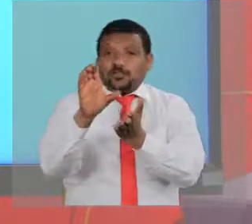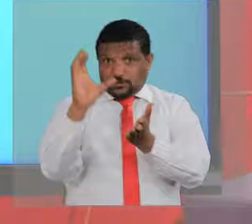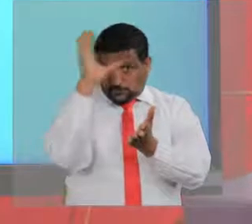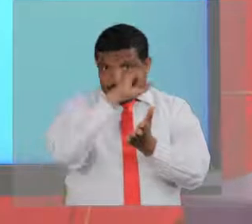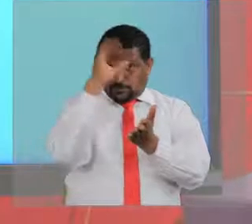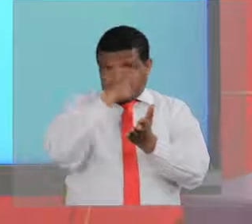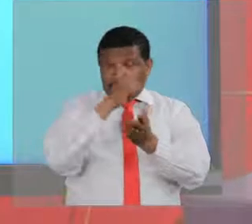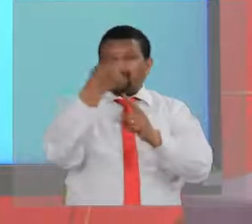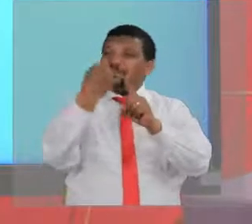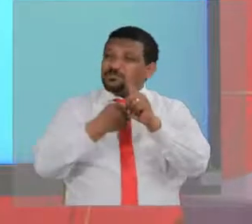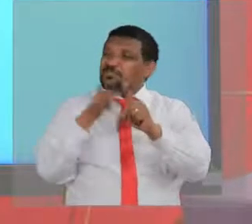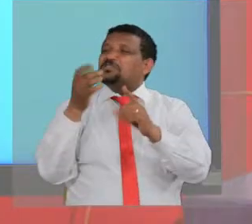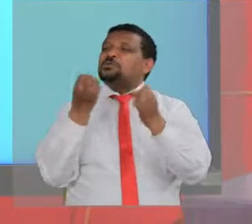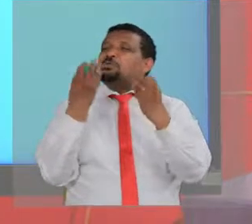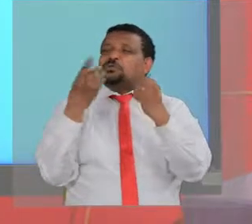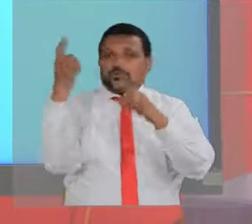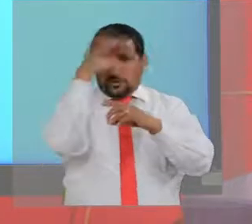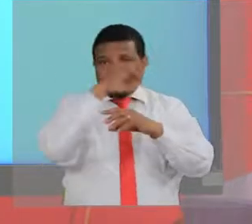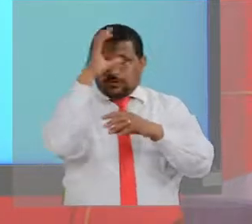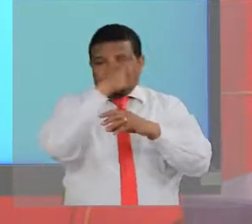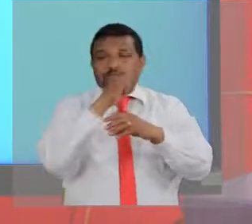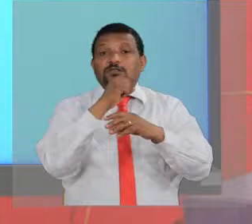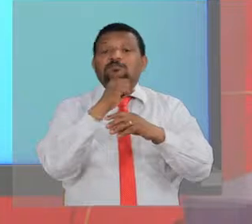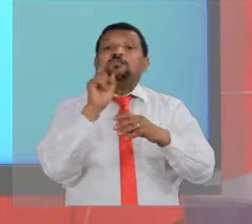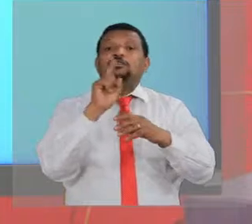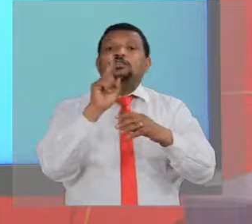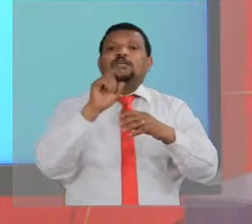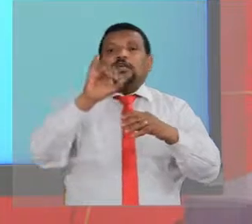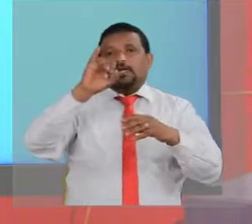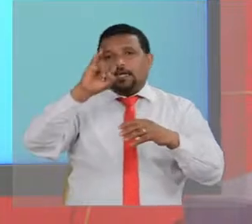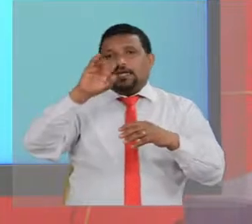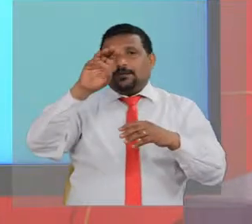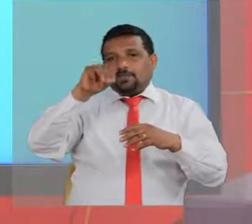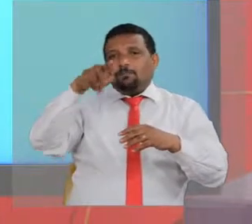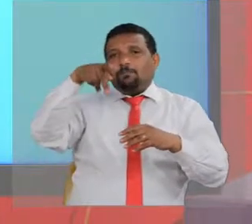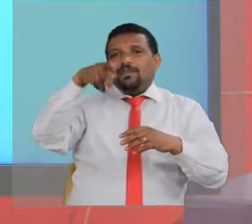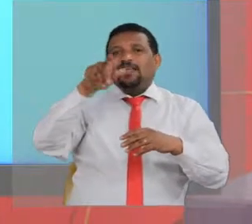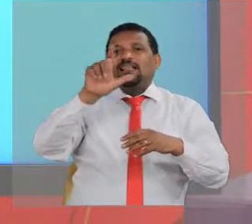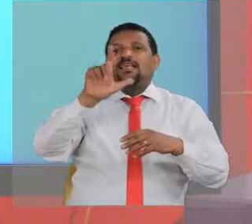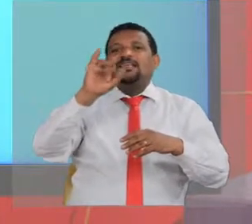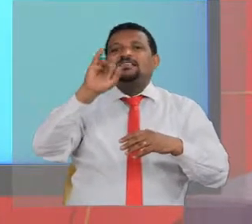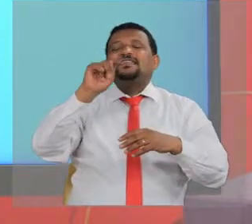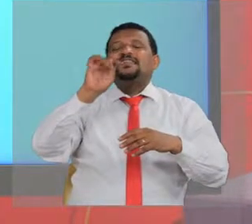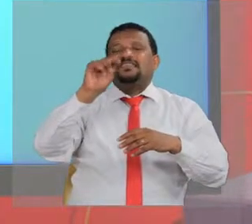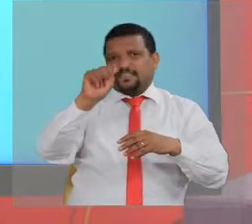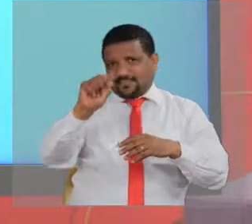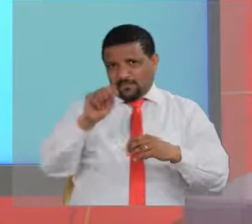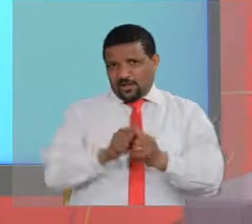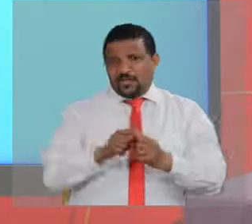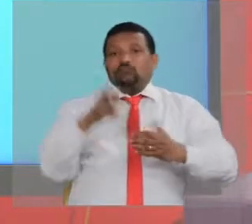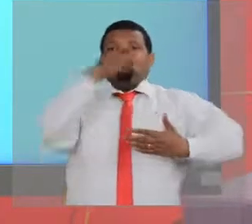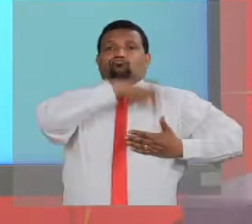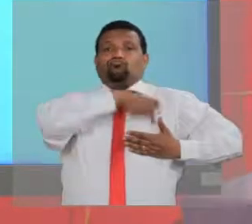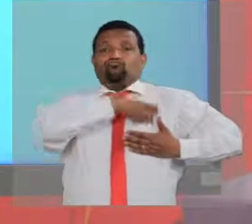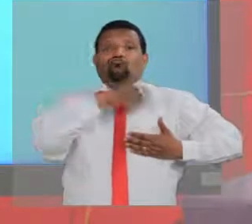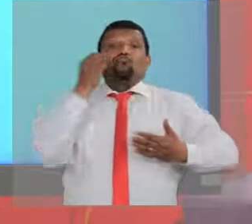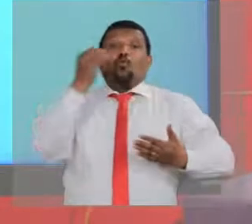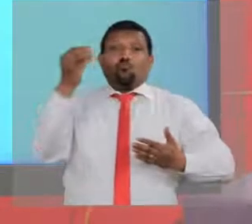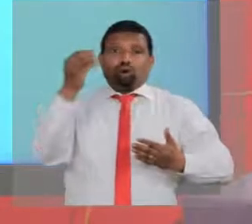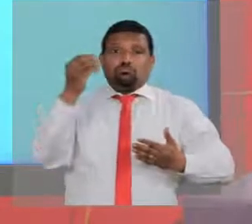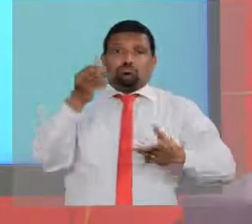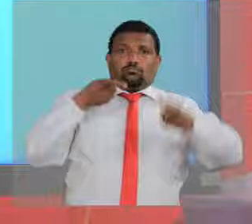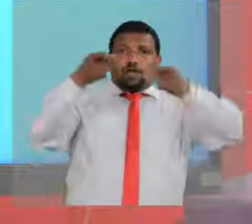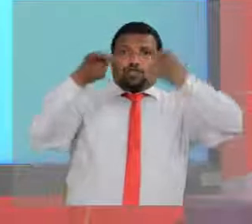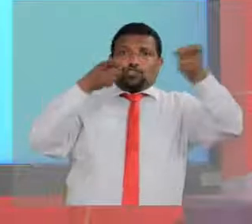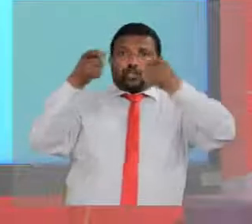estimated rents are considered as implicit cost. Salary of the owner acting as a